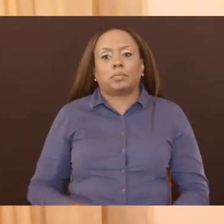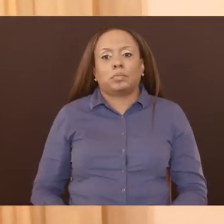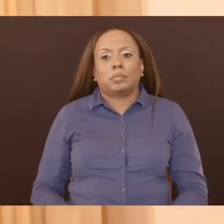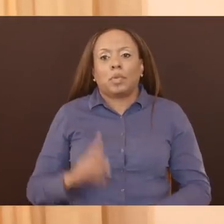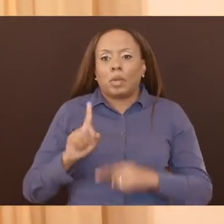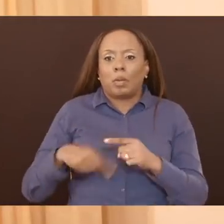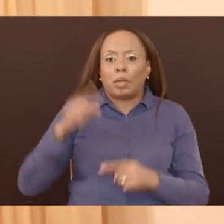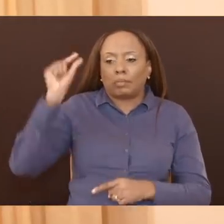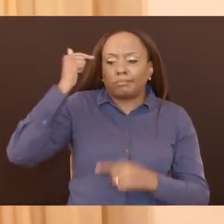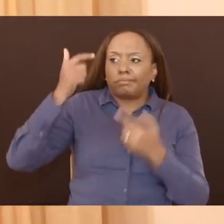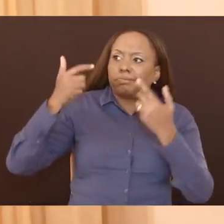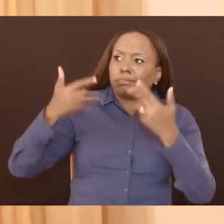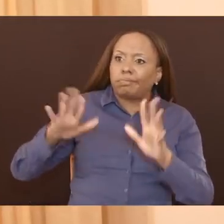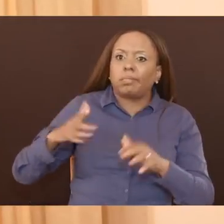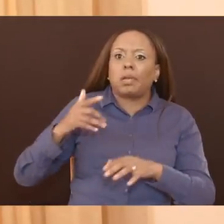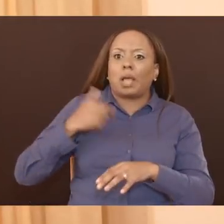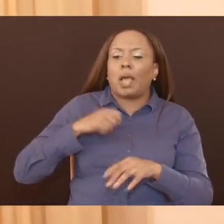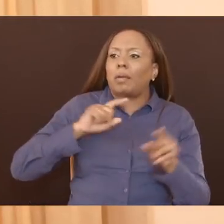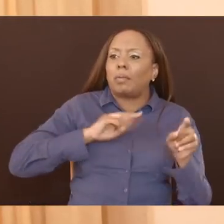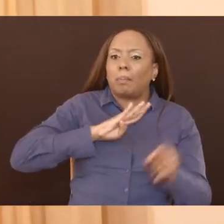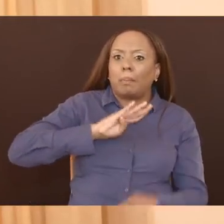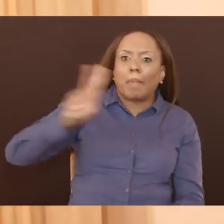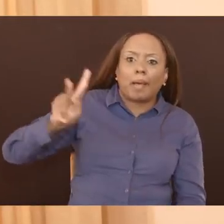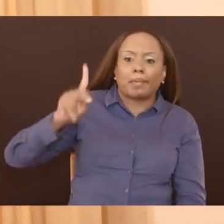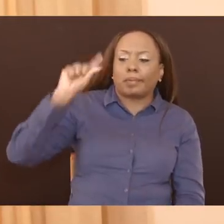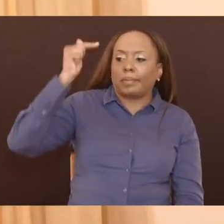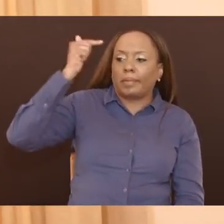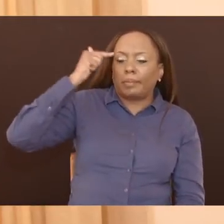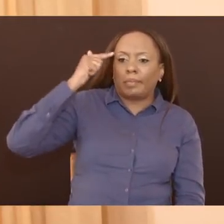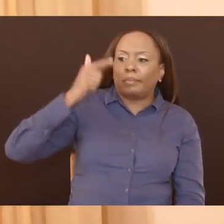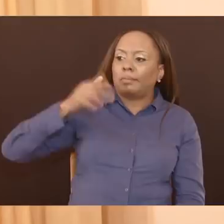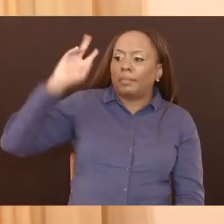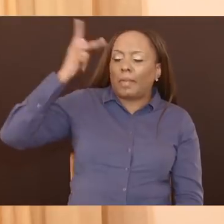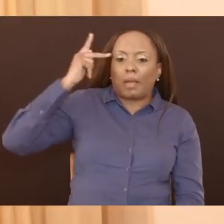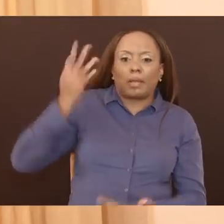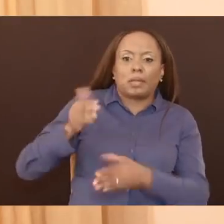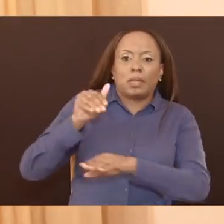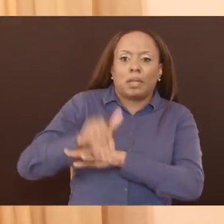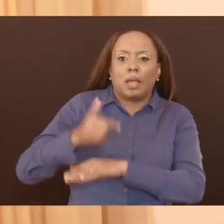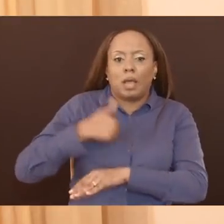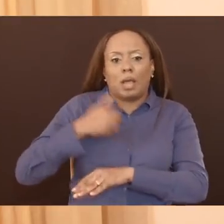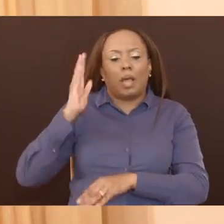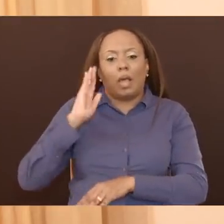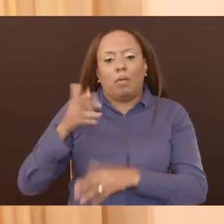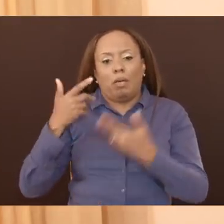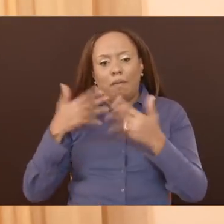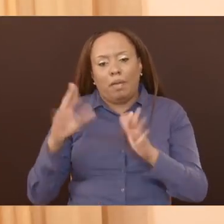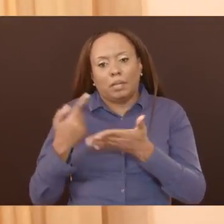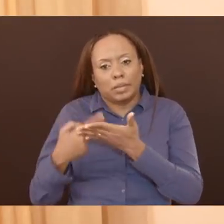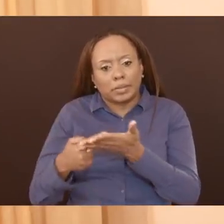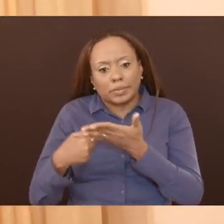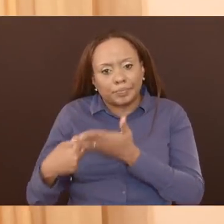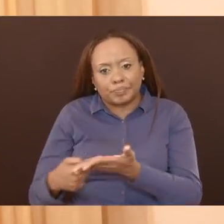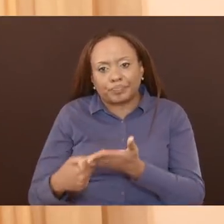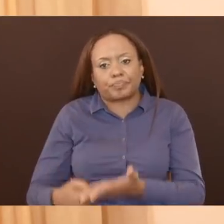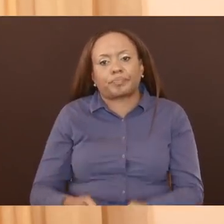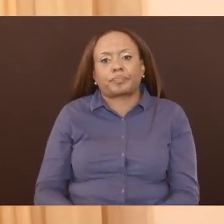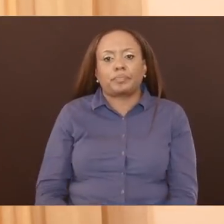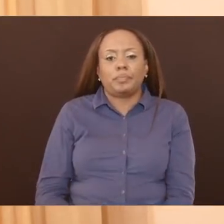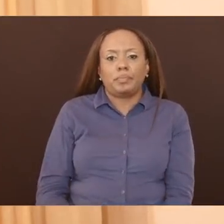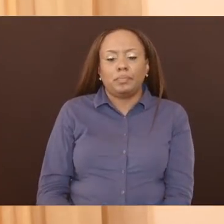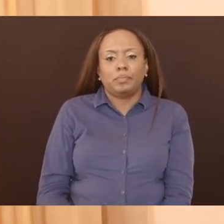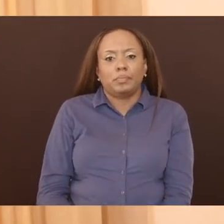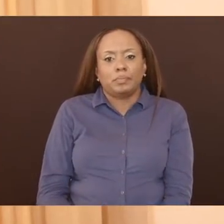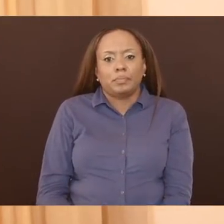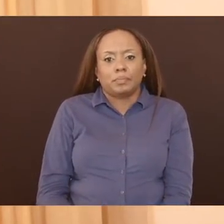as you know, I go back into Cabinet this evening and we'll settle the arrangements, I hope, with the person this weekend. Similarly, we also